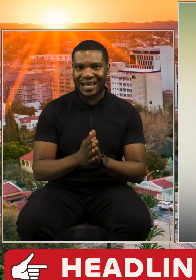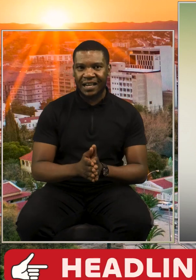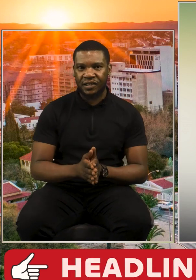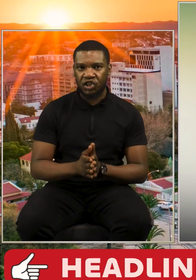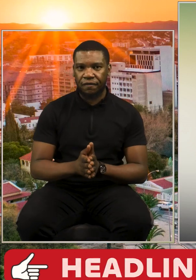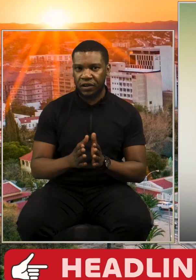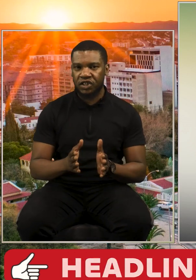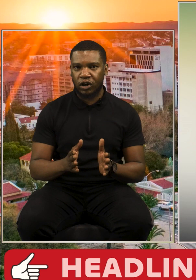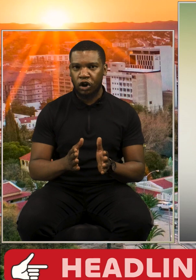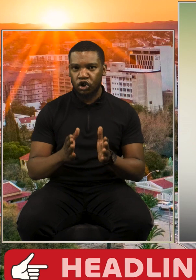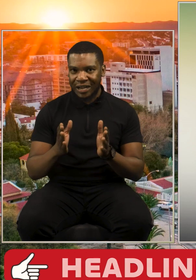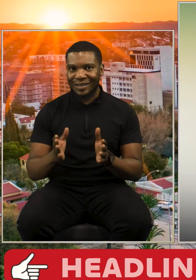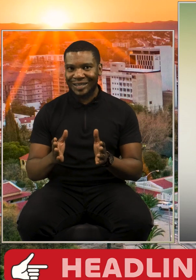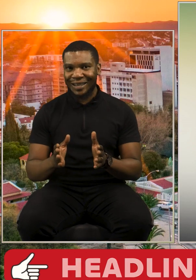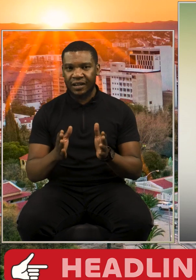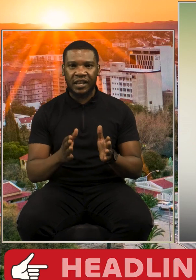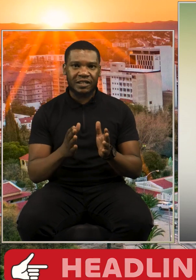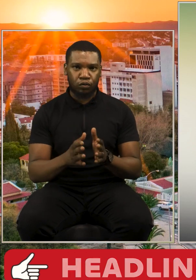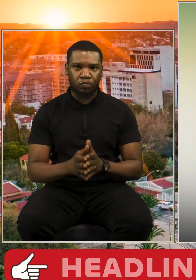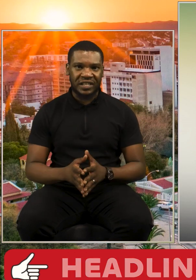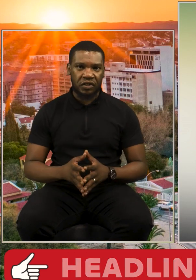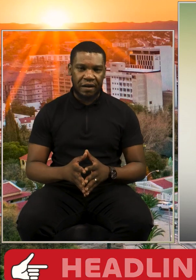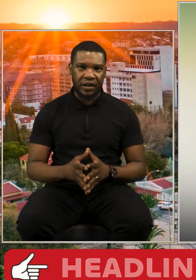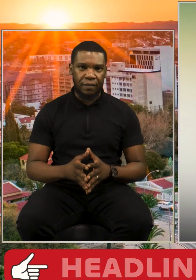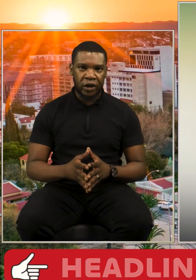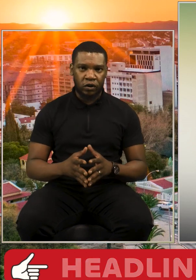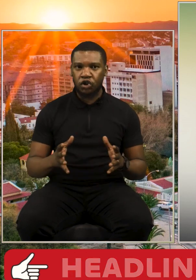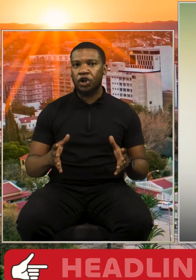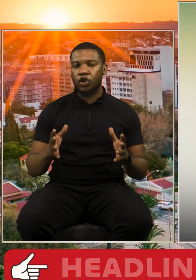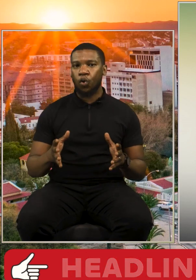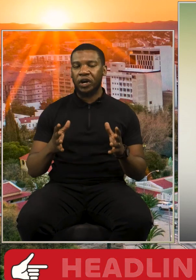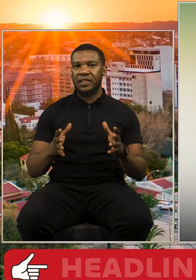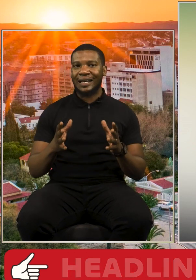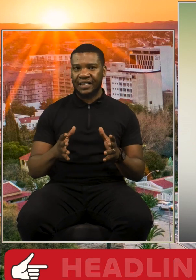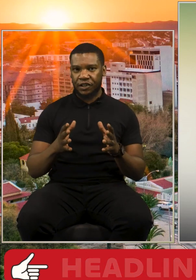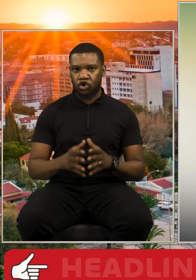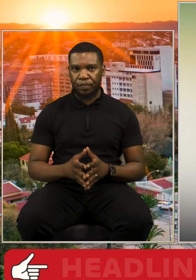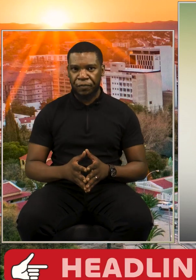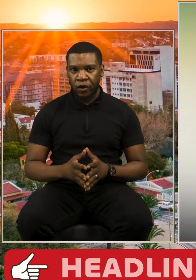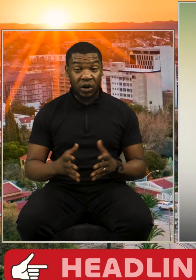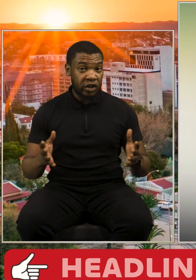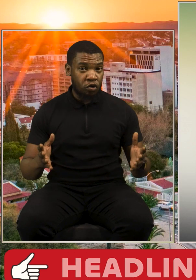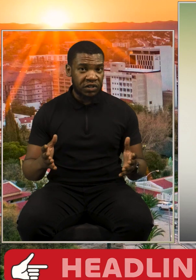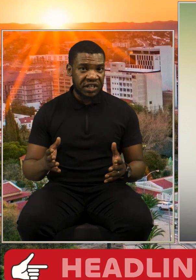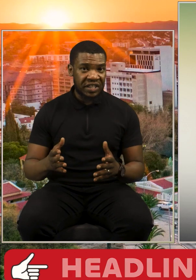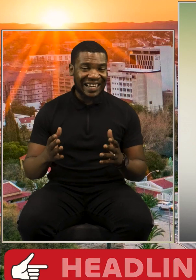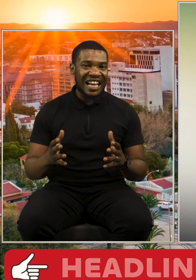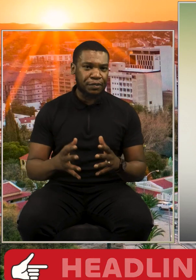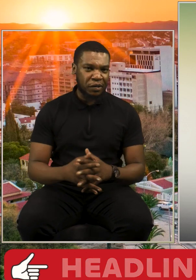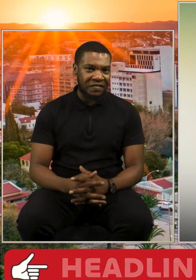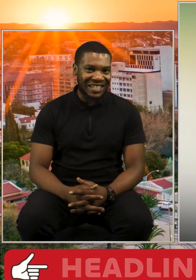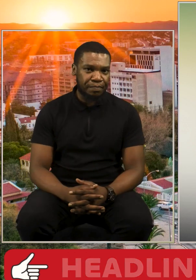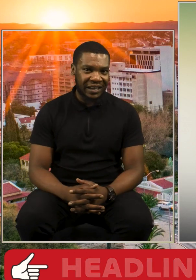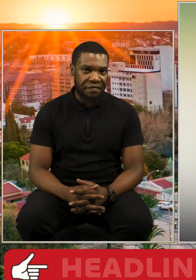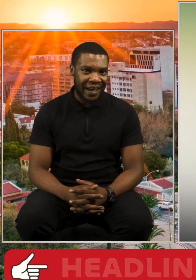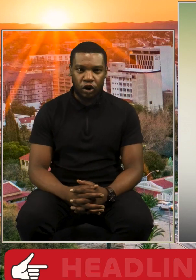by the ICJ for Israel to undertake in a case brought by South Africa concerning the war in the Gaza Strip. One can almost hear the gasps